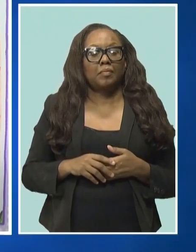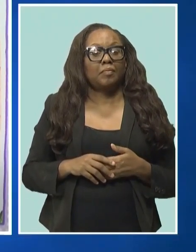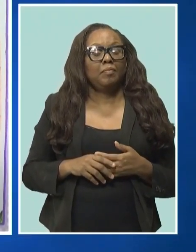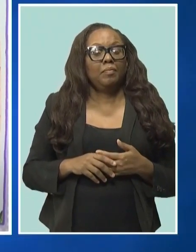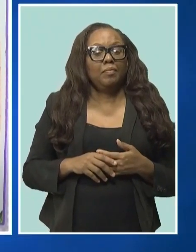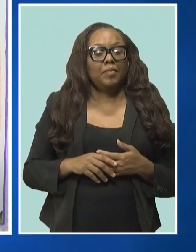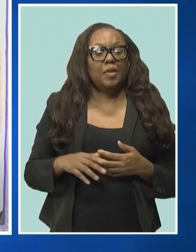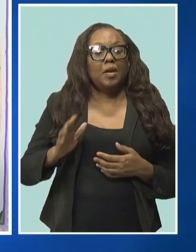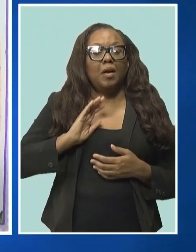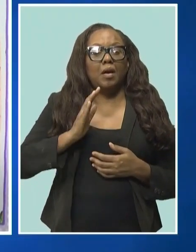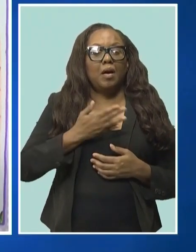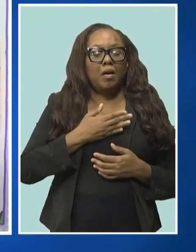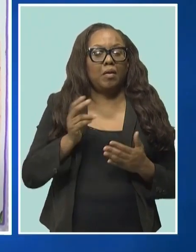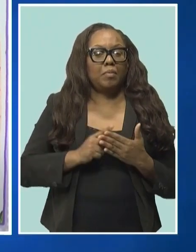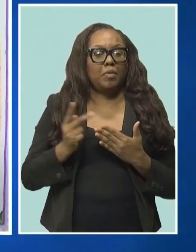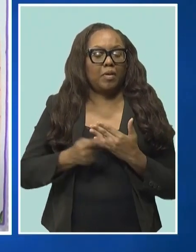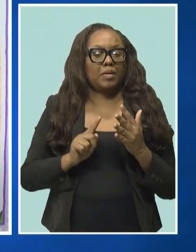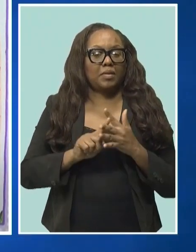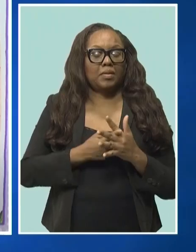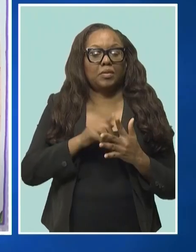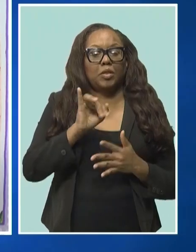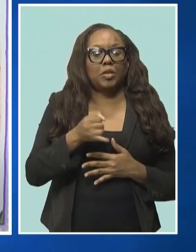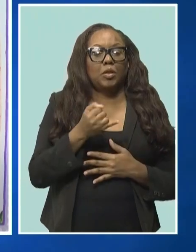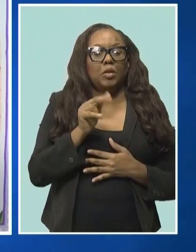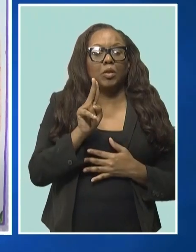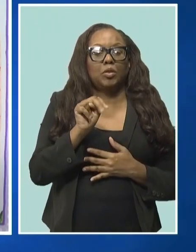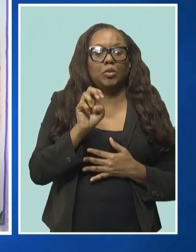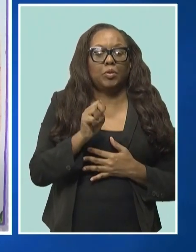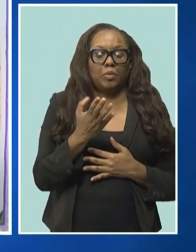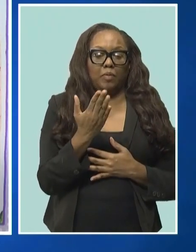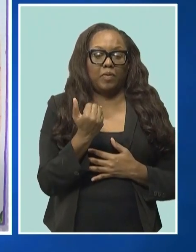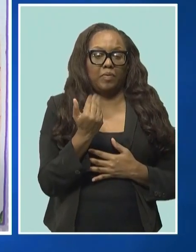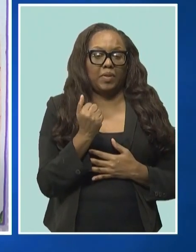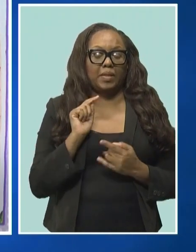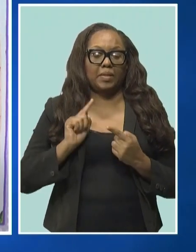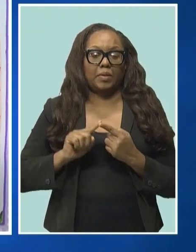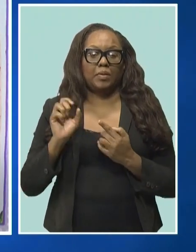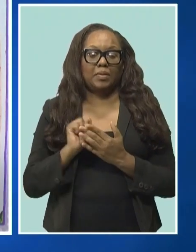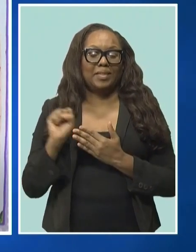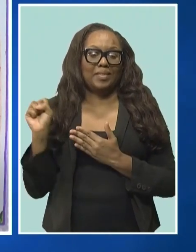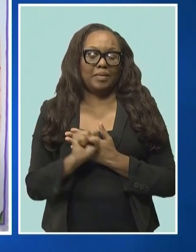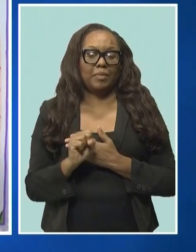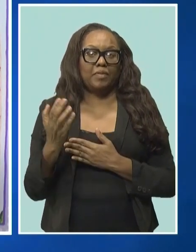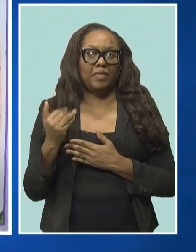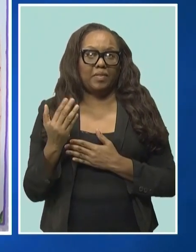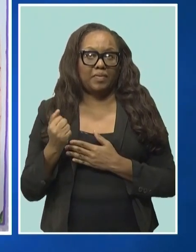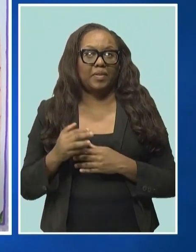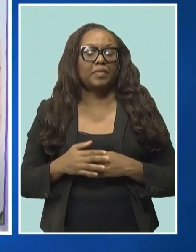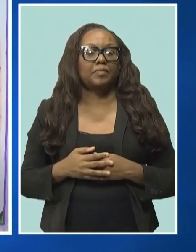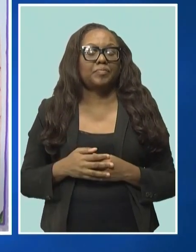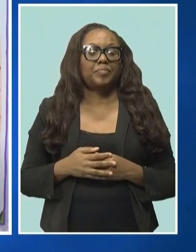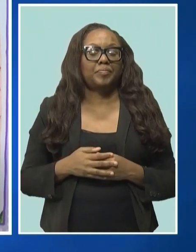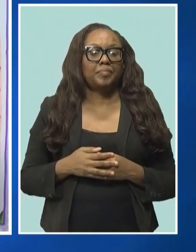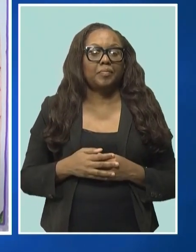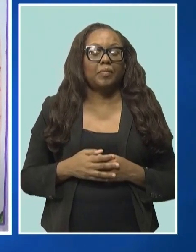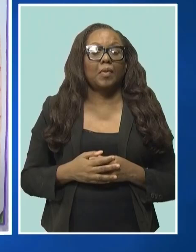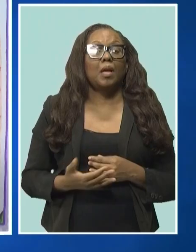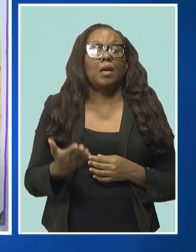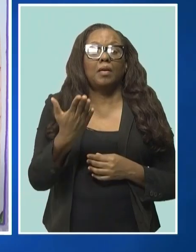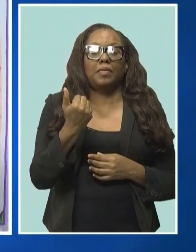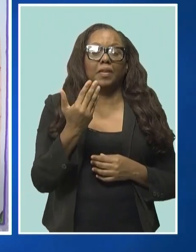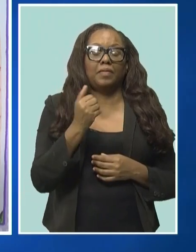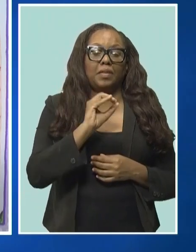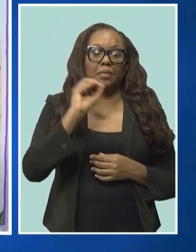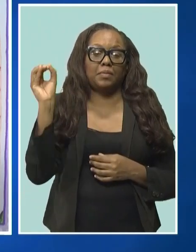program, it's from June 15th until September 15th, and we're offering 15% discount on